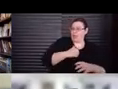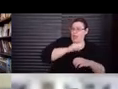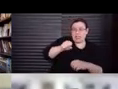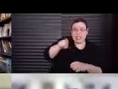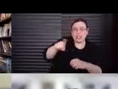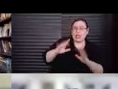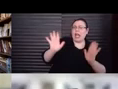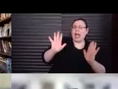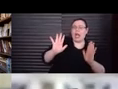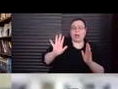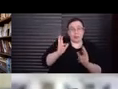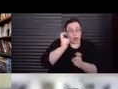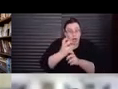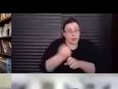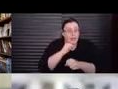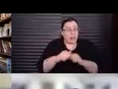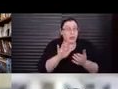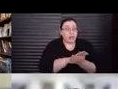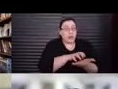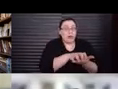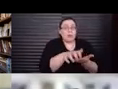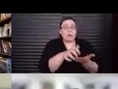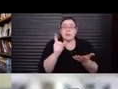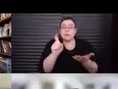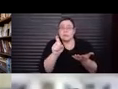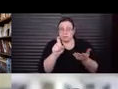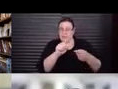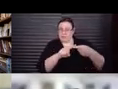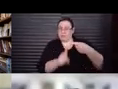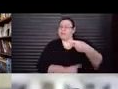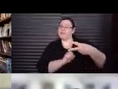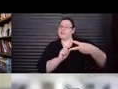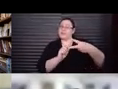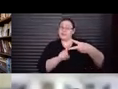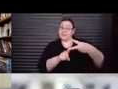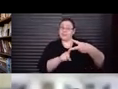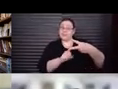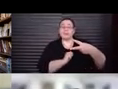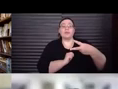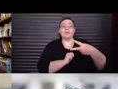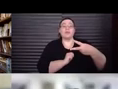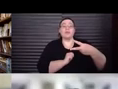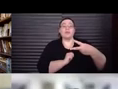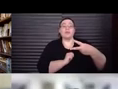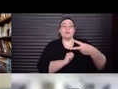documents that were difficult to access? And also my second question is, given the